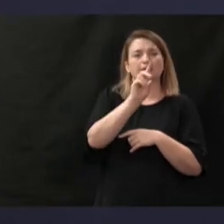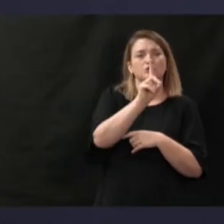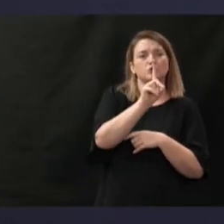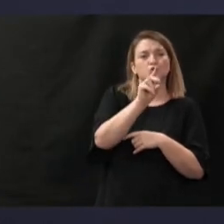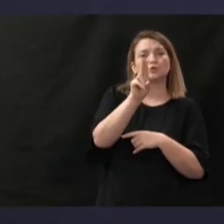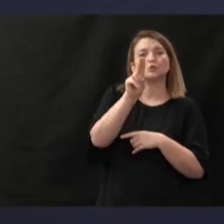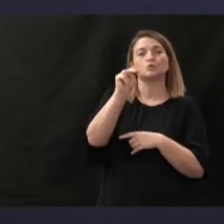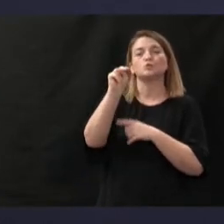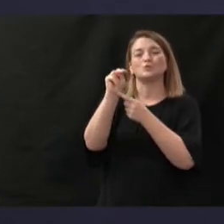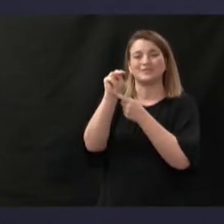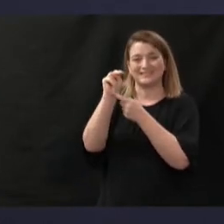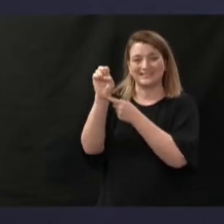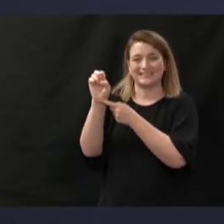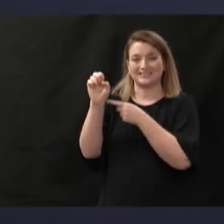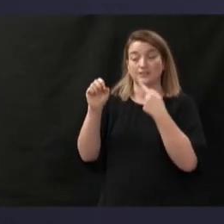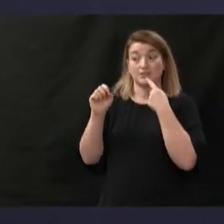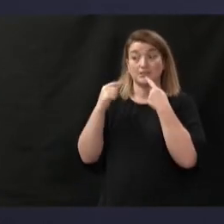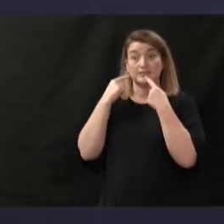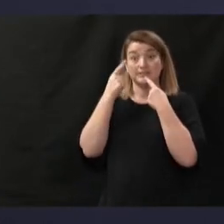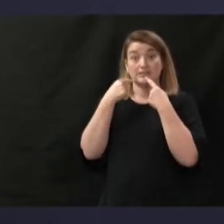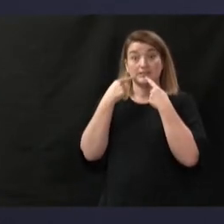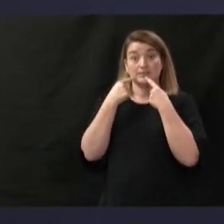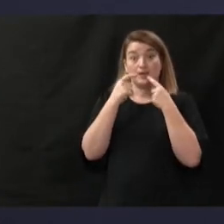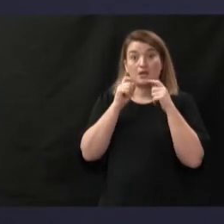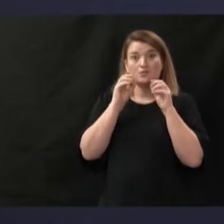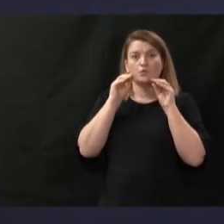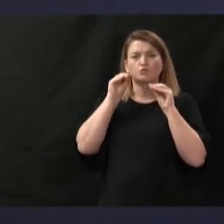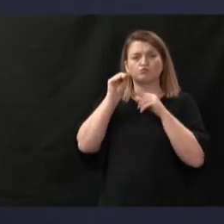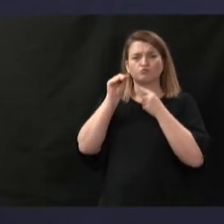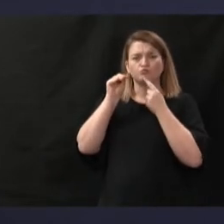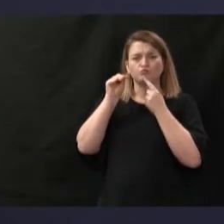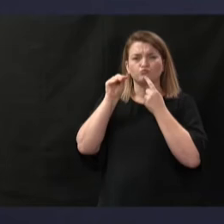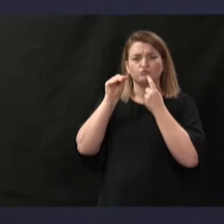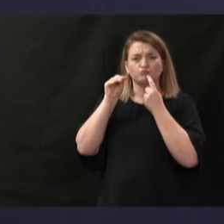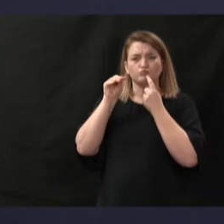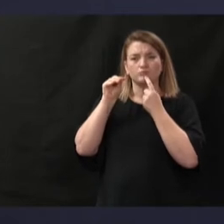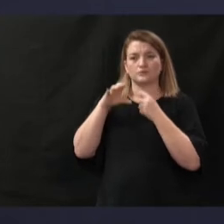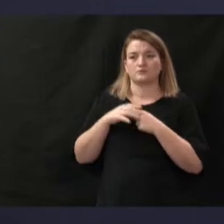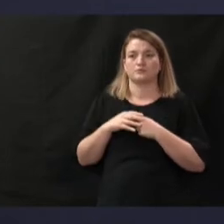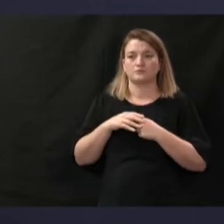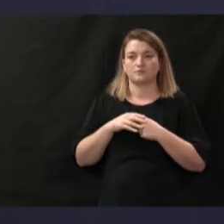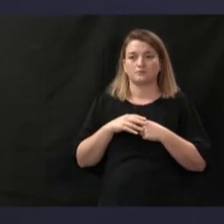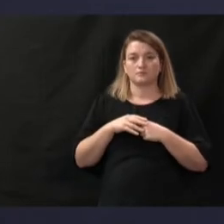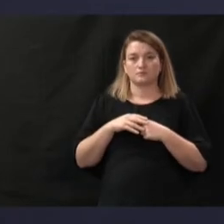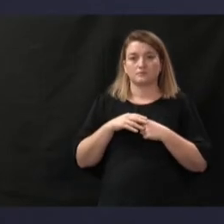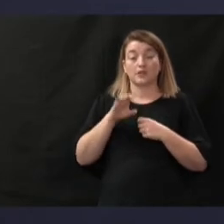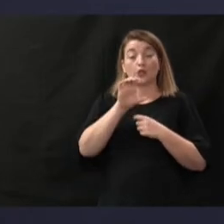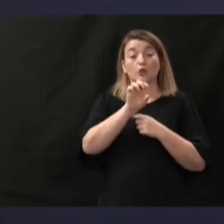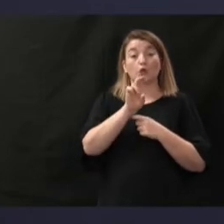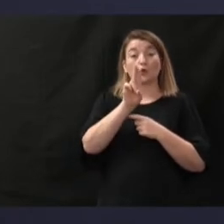see how it's more puckered on that one? Dune. All right, let's say cute.